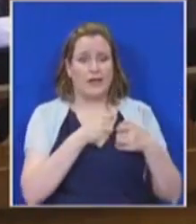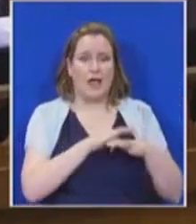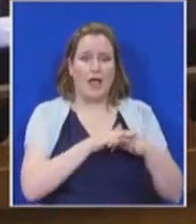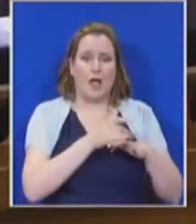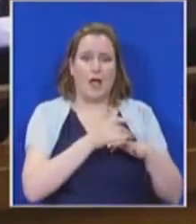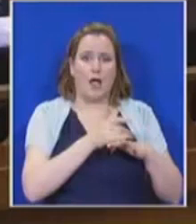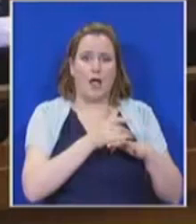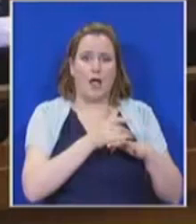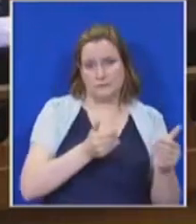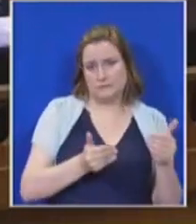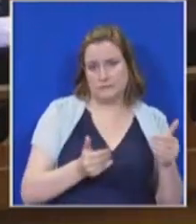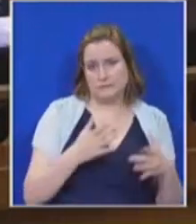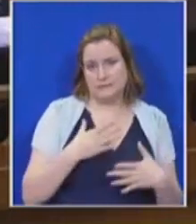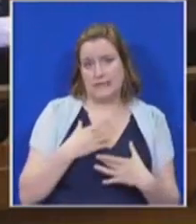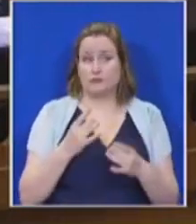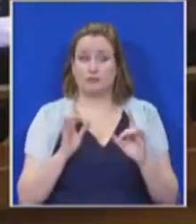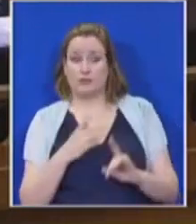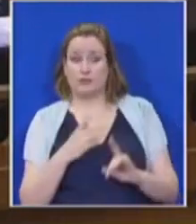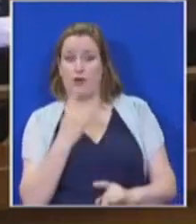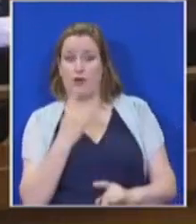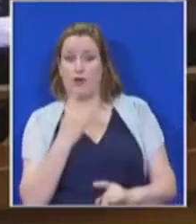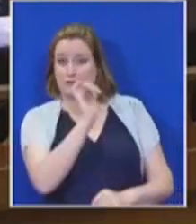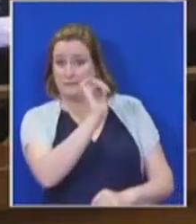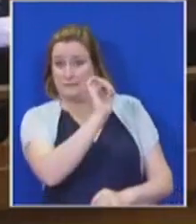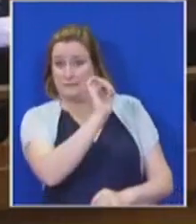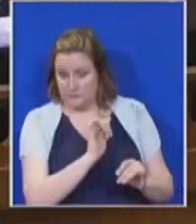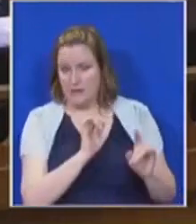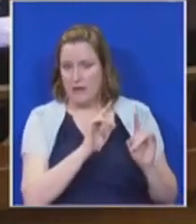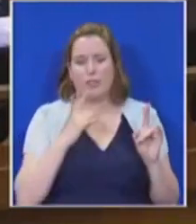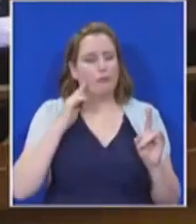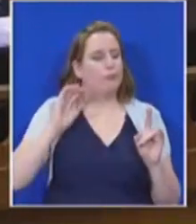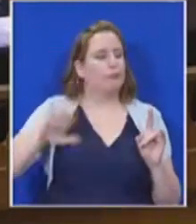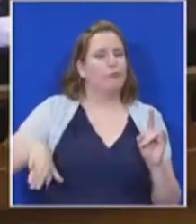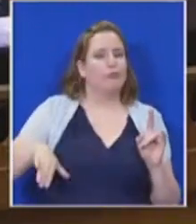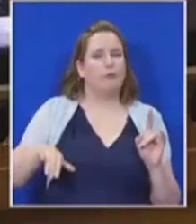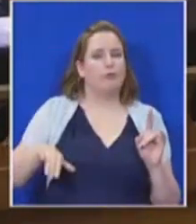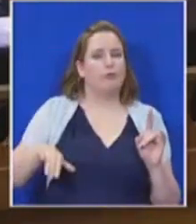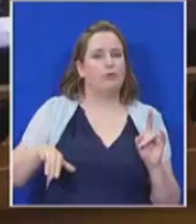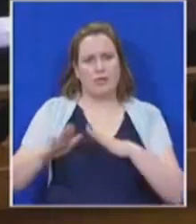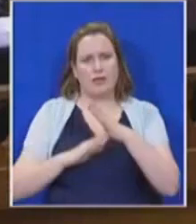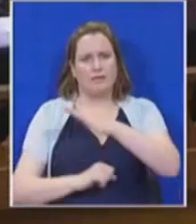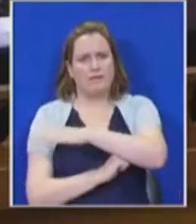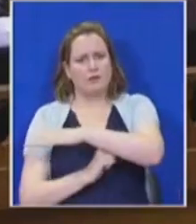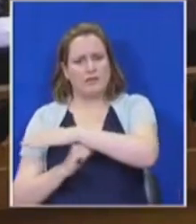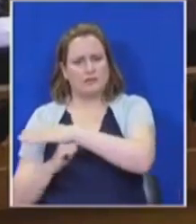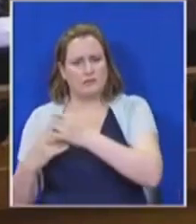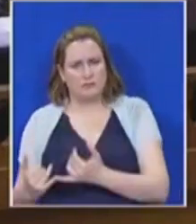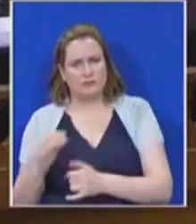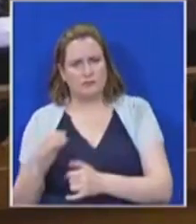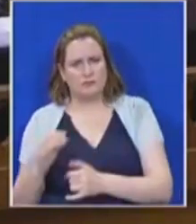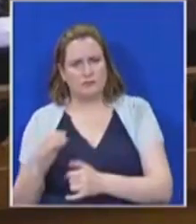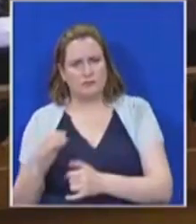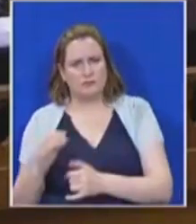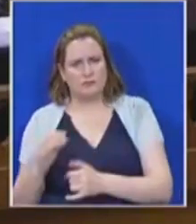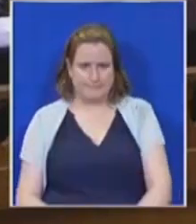administer interest of the bourgeoisie and not care about the foundations of South Africa's constitutional democracy.